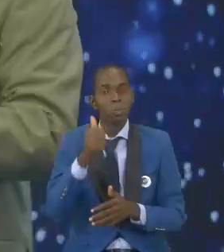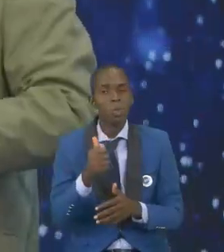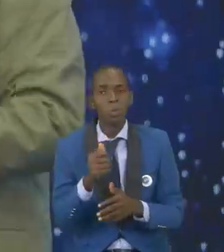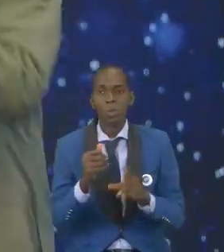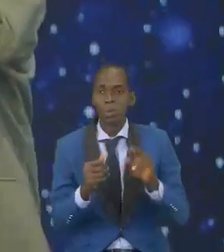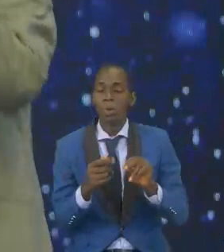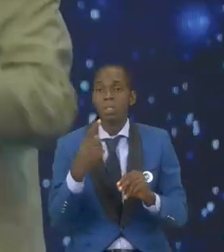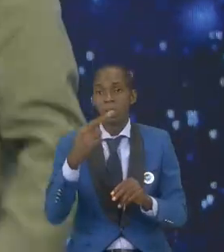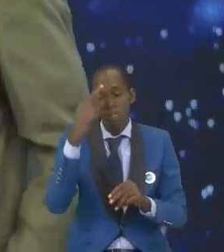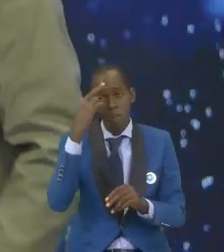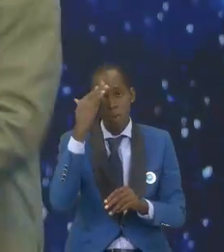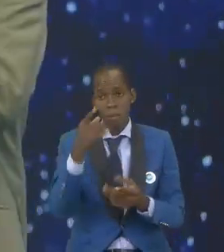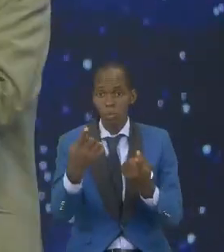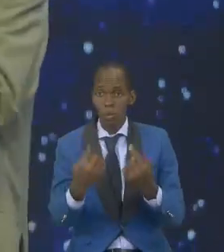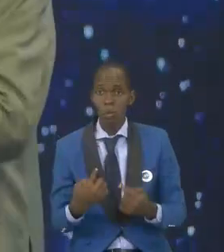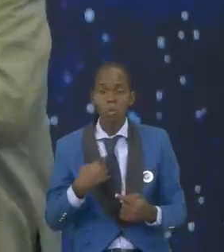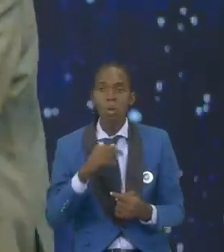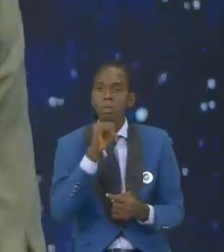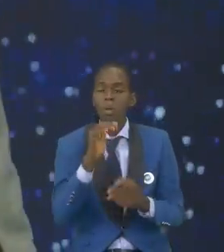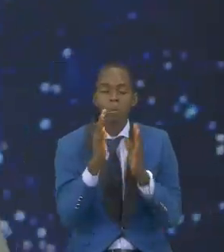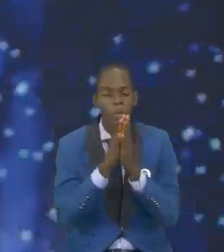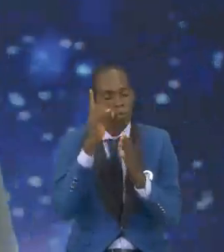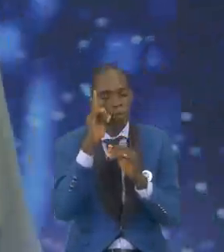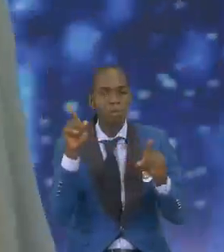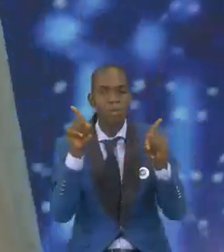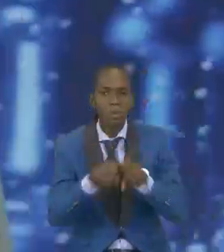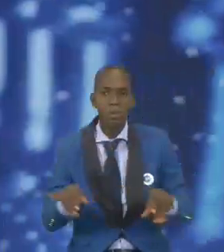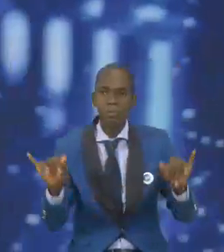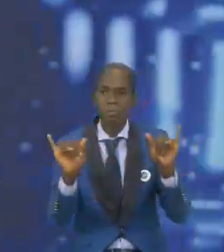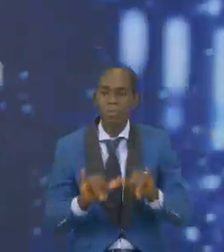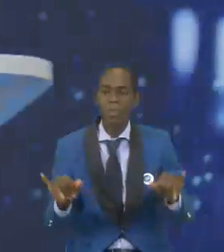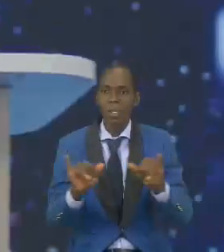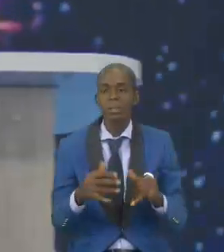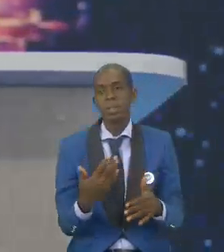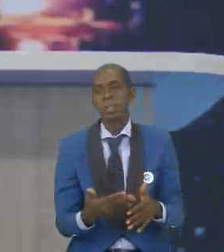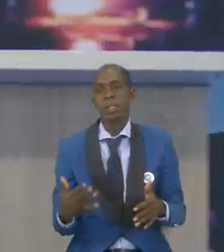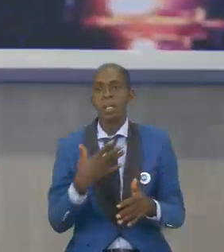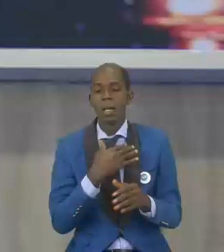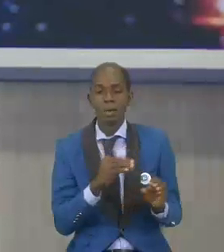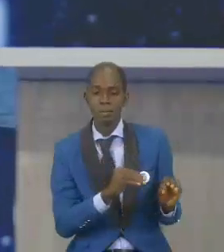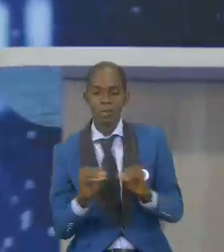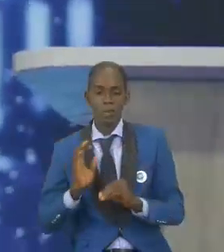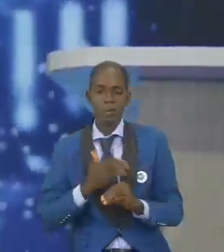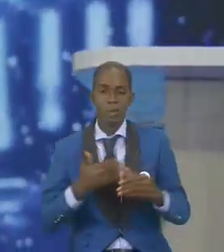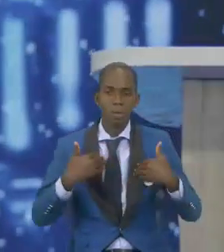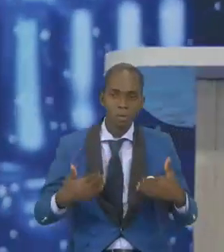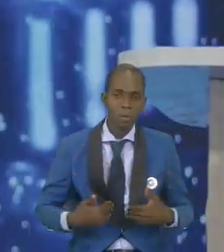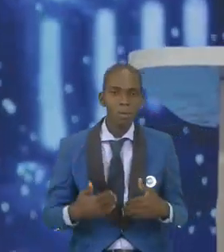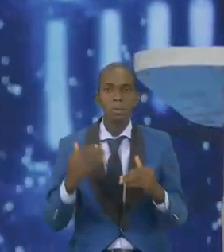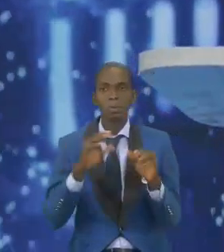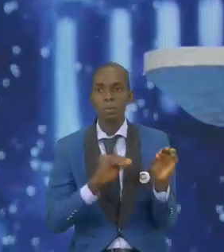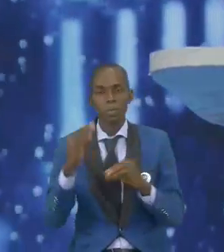to shake our body and shake our head. Oh God, answer my prayer, heal me. No, this not for healing.